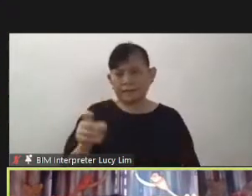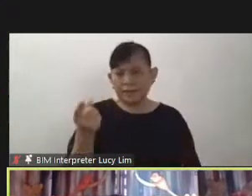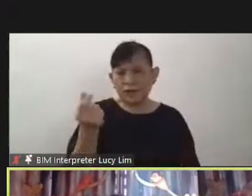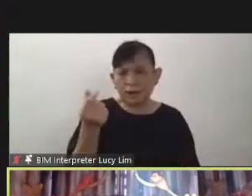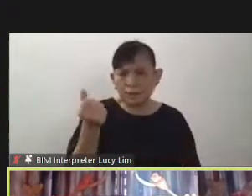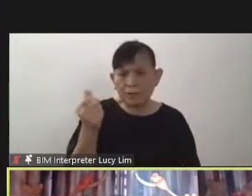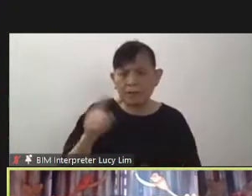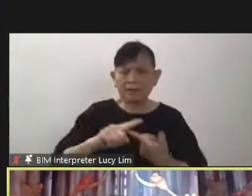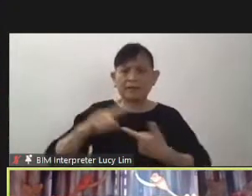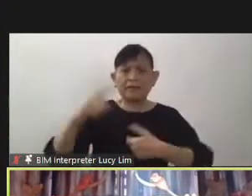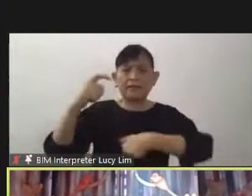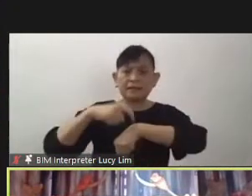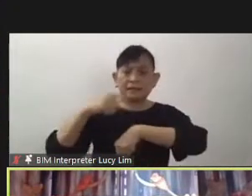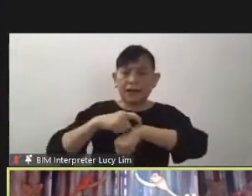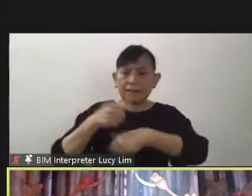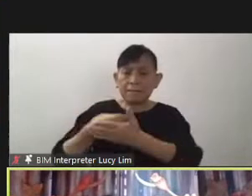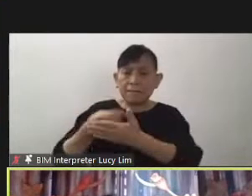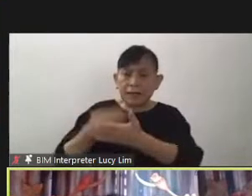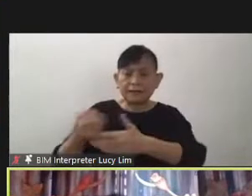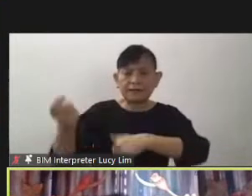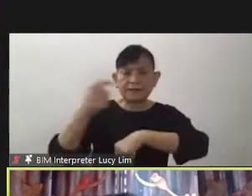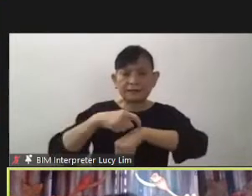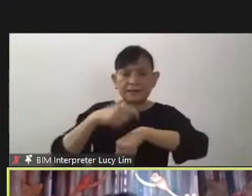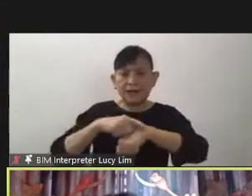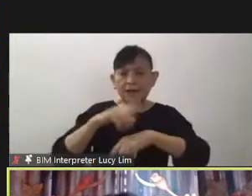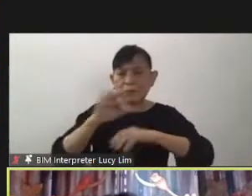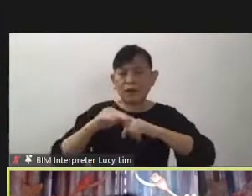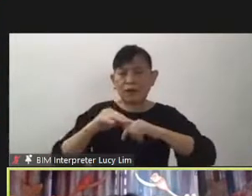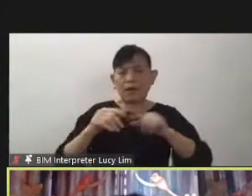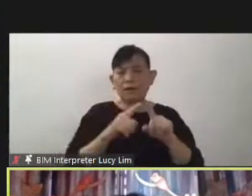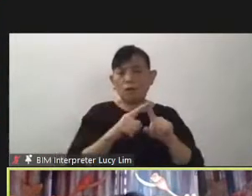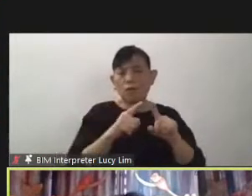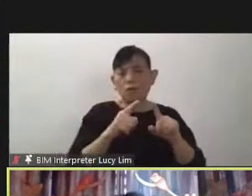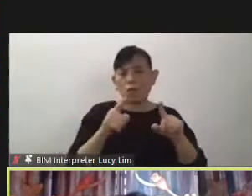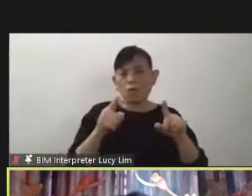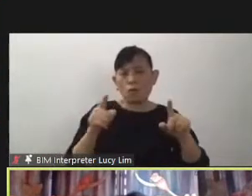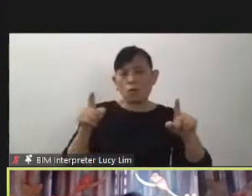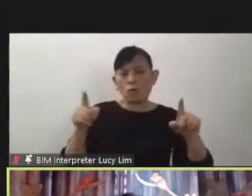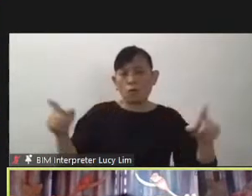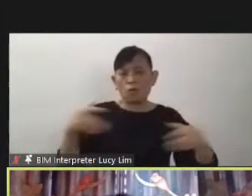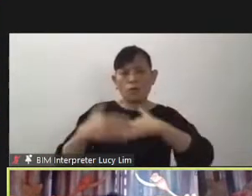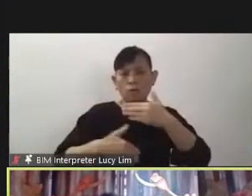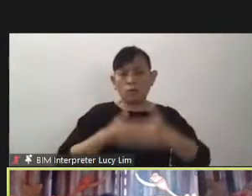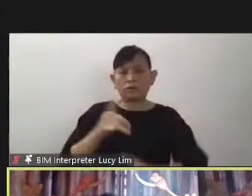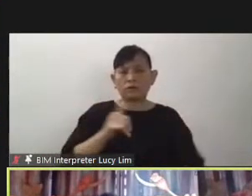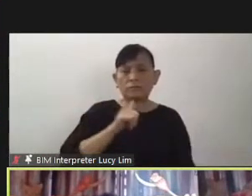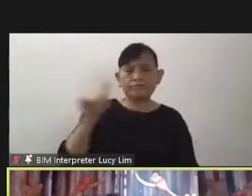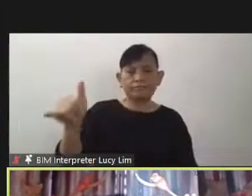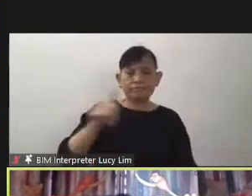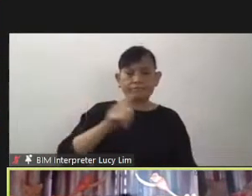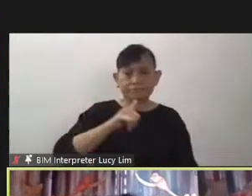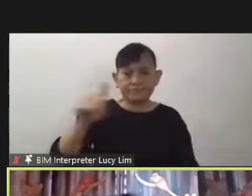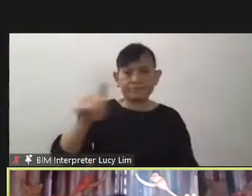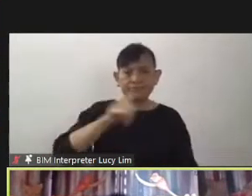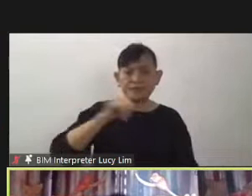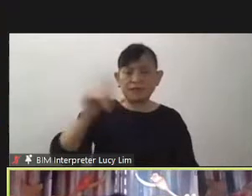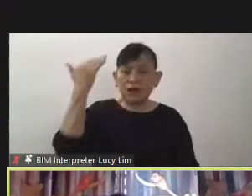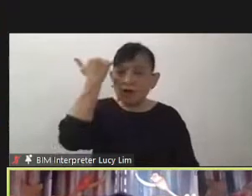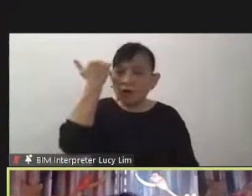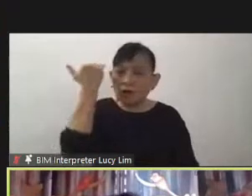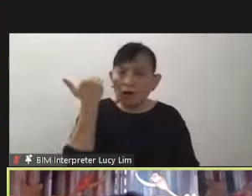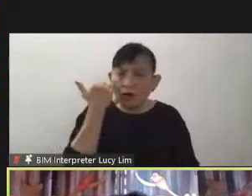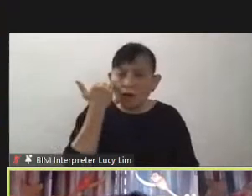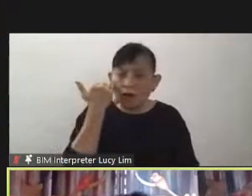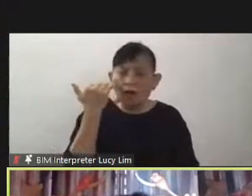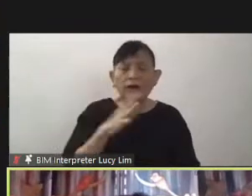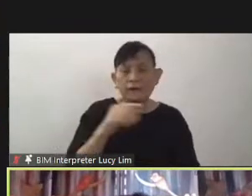time, and it's also usually a long and very stressful process because you have to go to court and you have to testify, and that's not a good thing